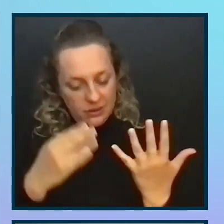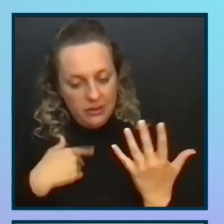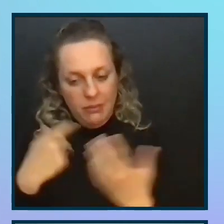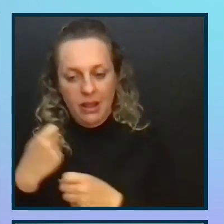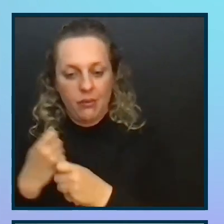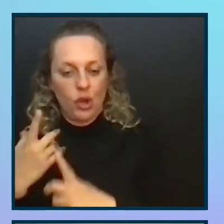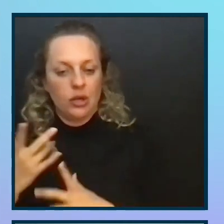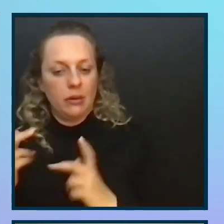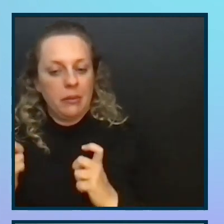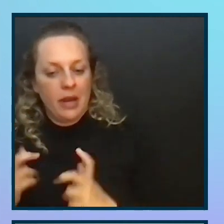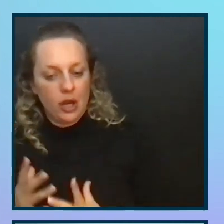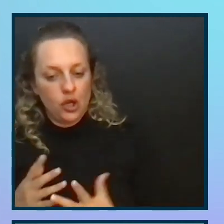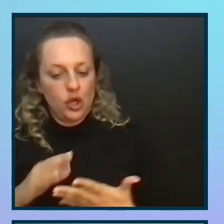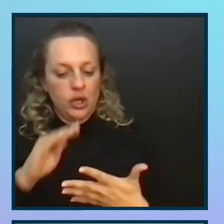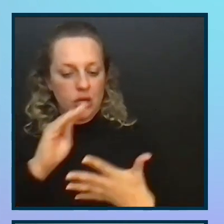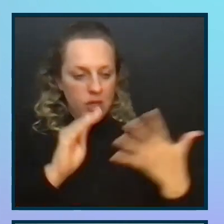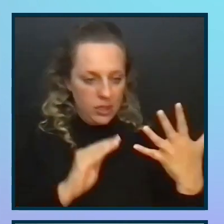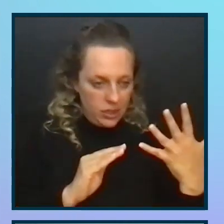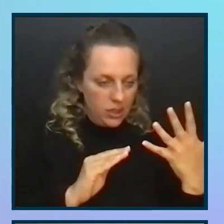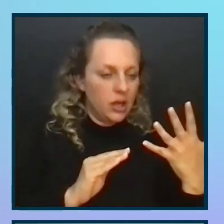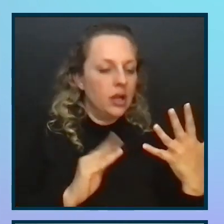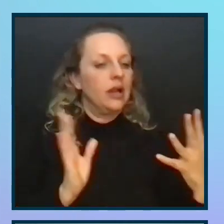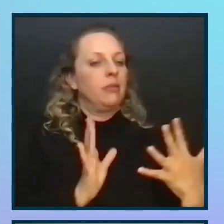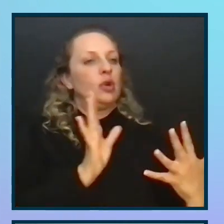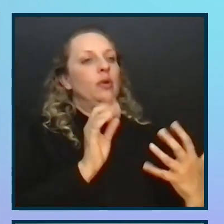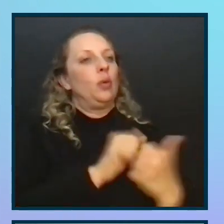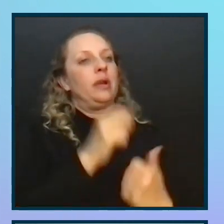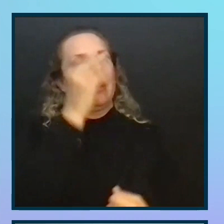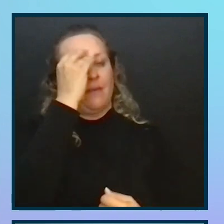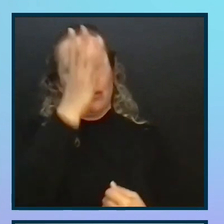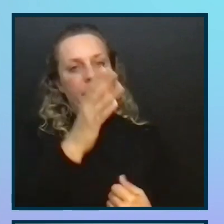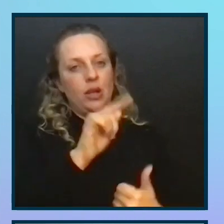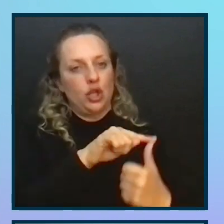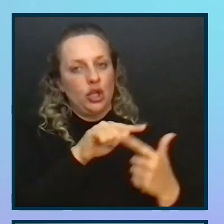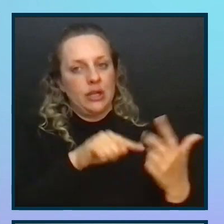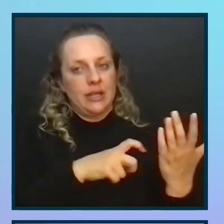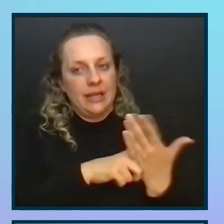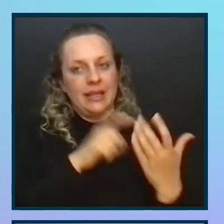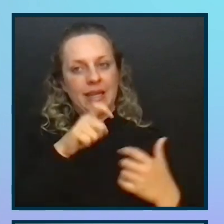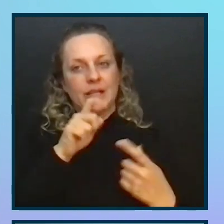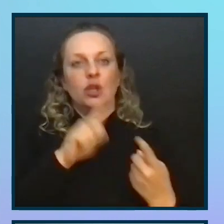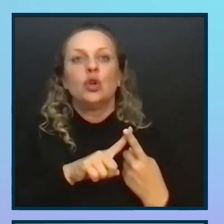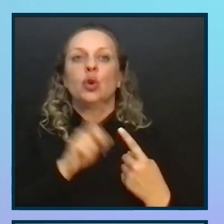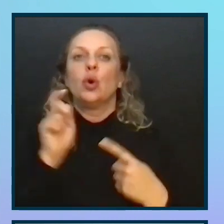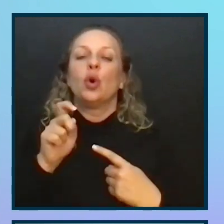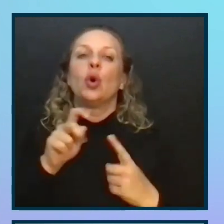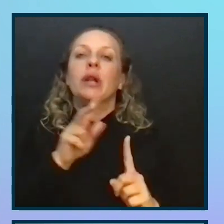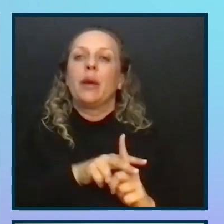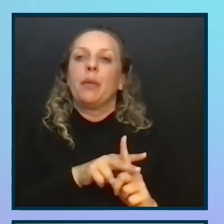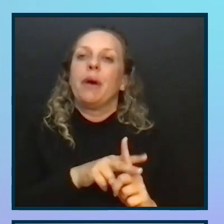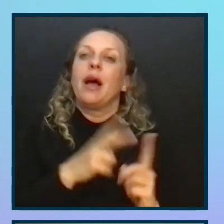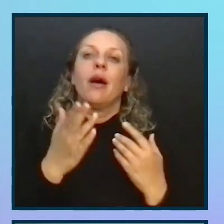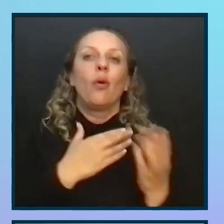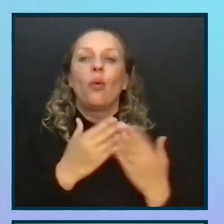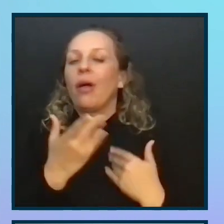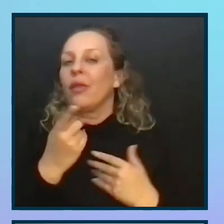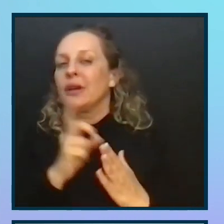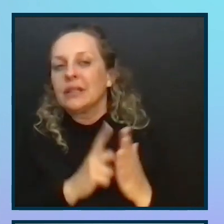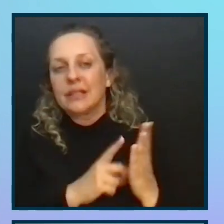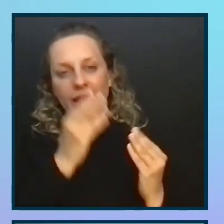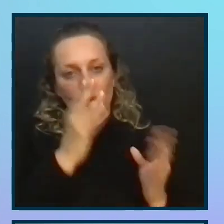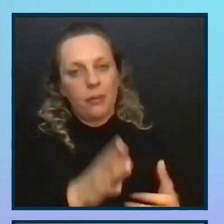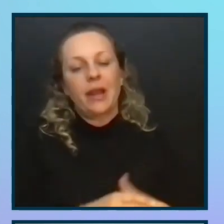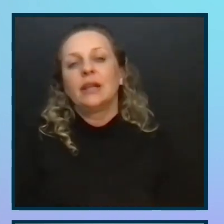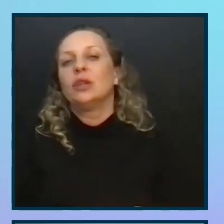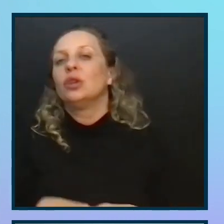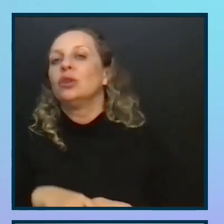and fills them up or beefs them up with some information necessary in order to implement it. So whether that's the design information, we'll probably